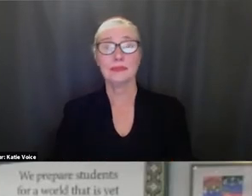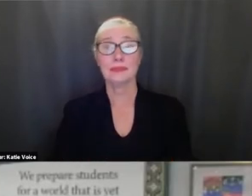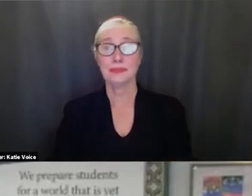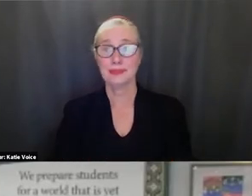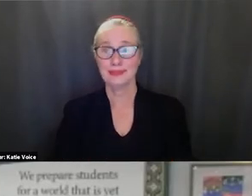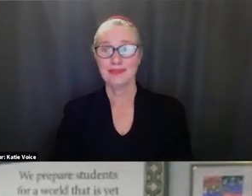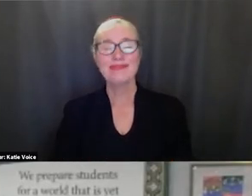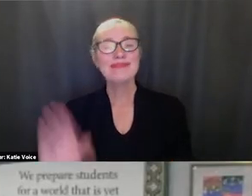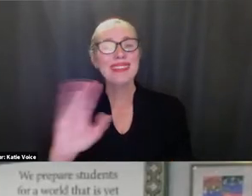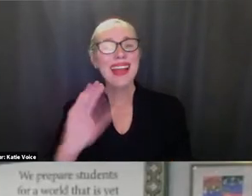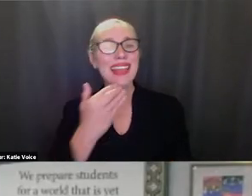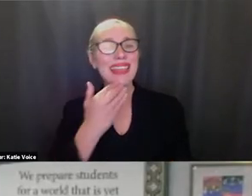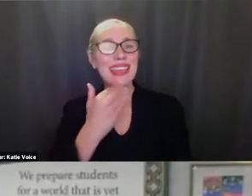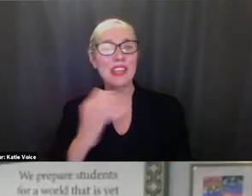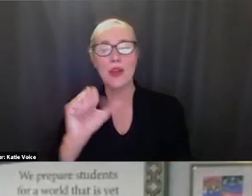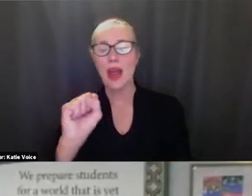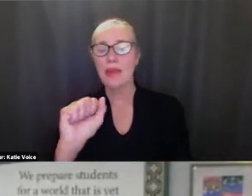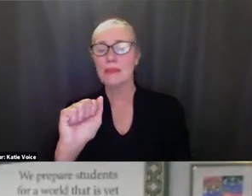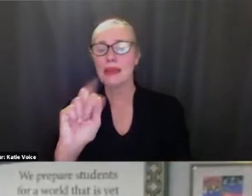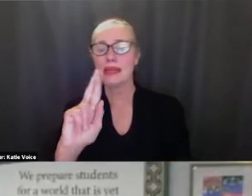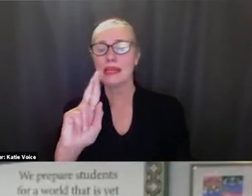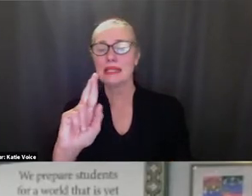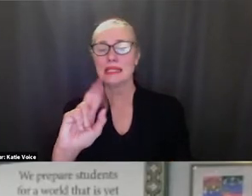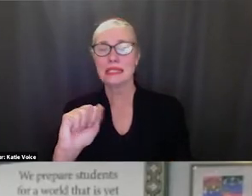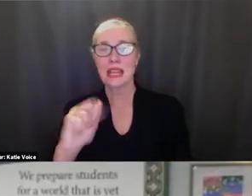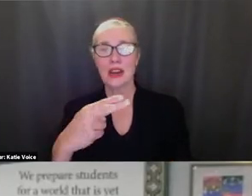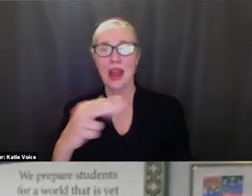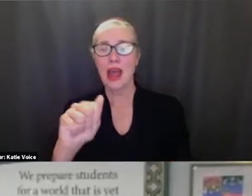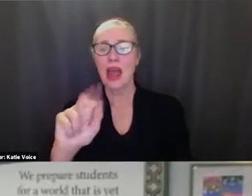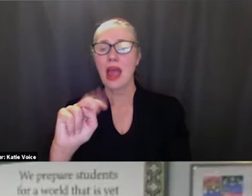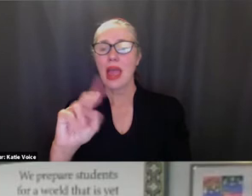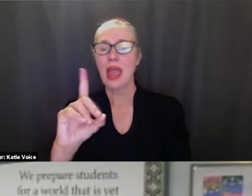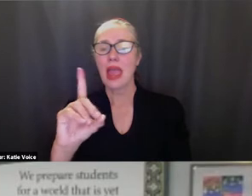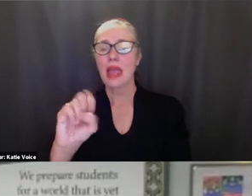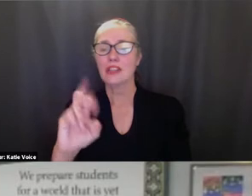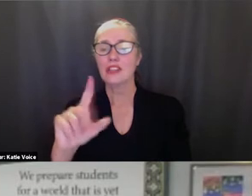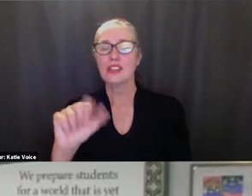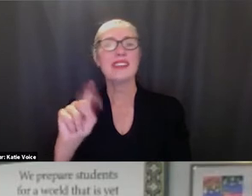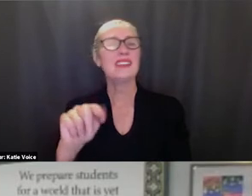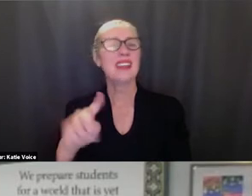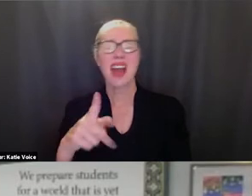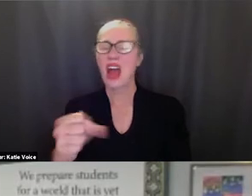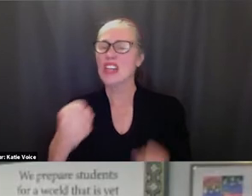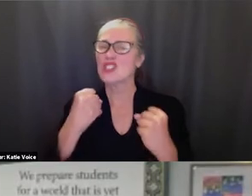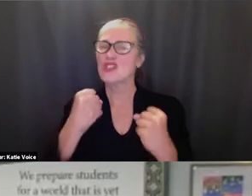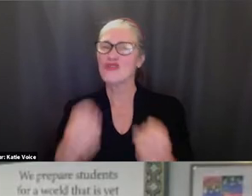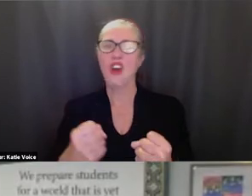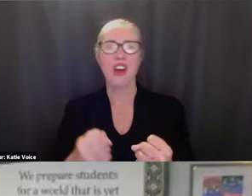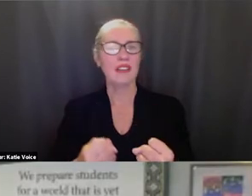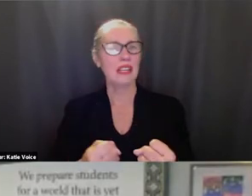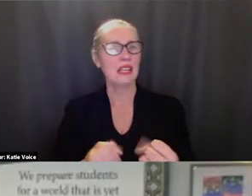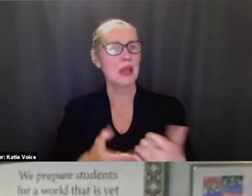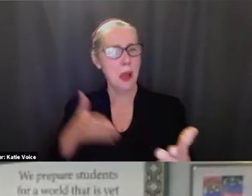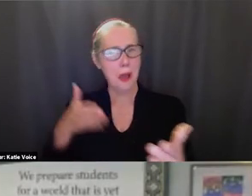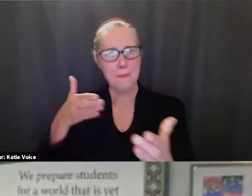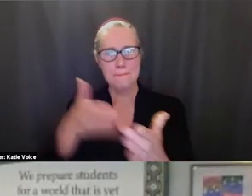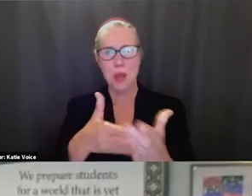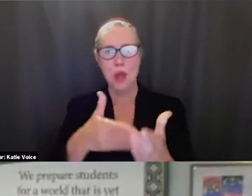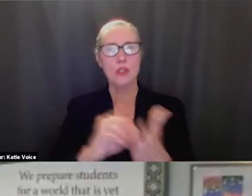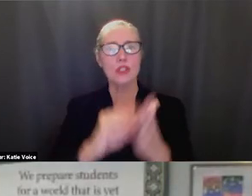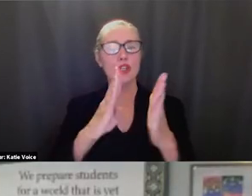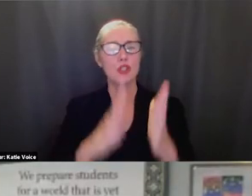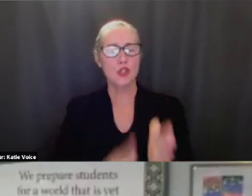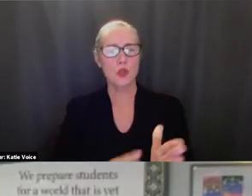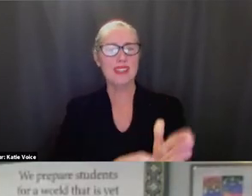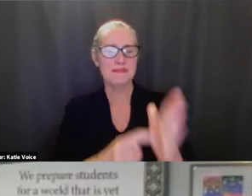hi thank you this is sarah anderson and i also strongly oppose the student vaccine mandate mandating this